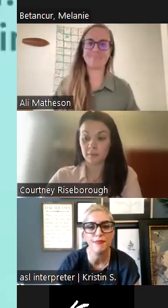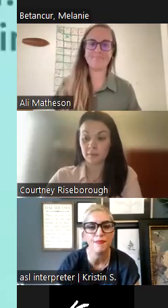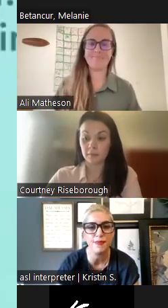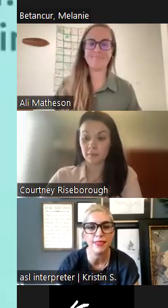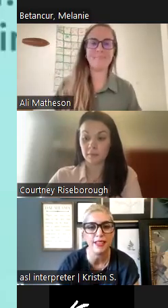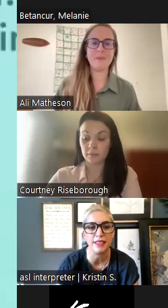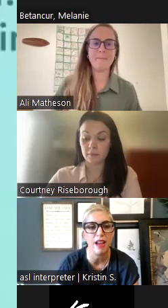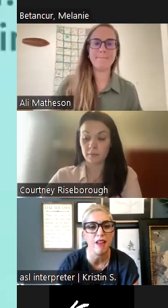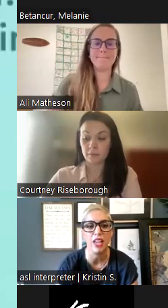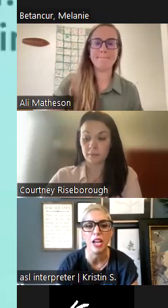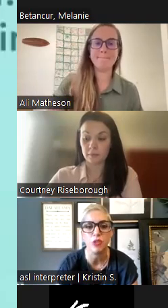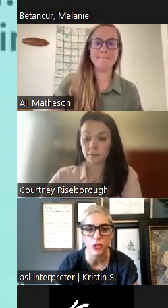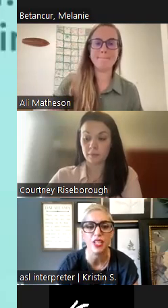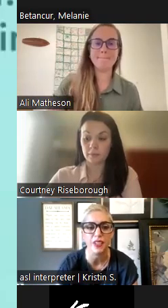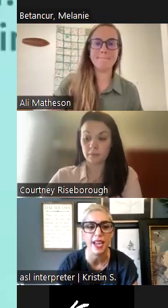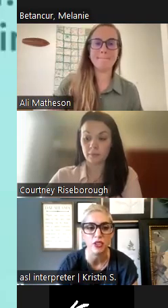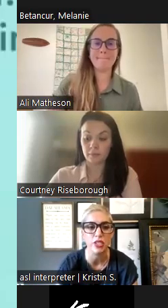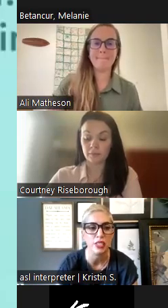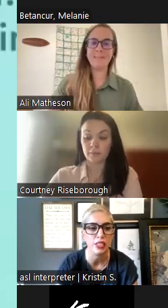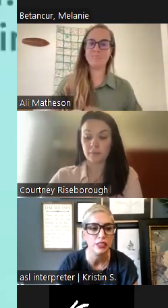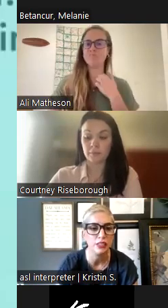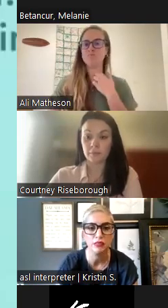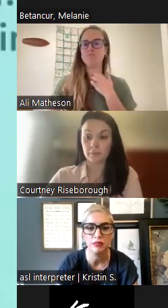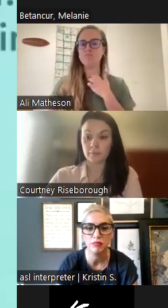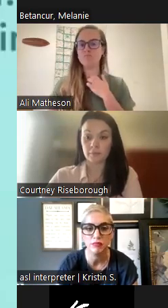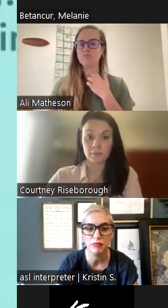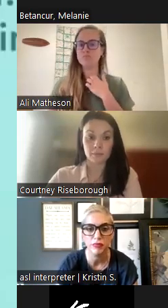know, that's not the language you're using in this house.